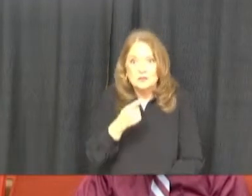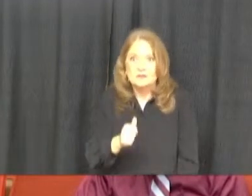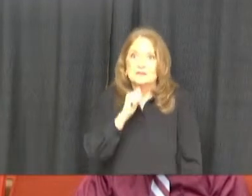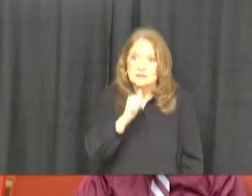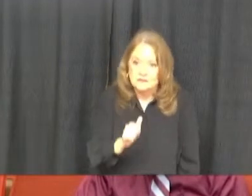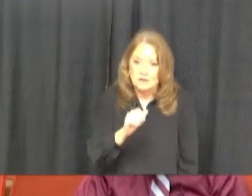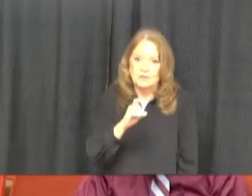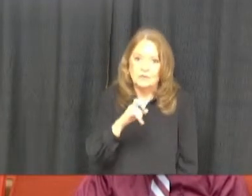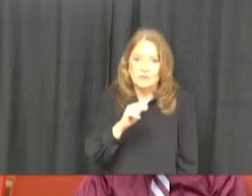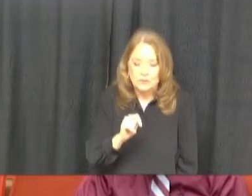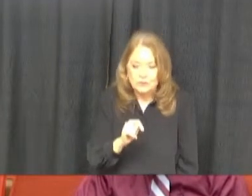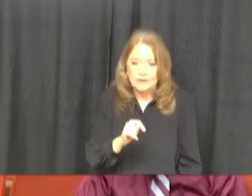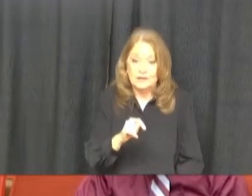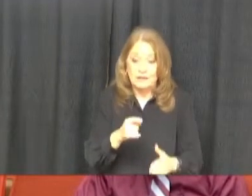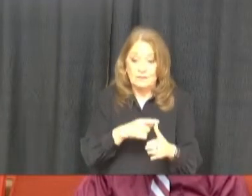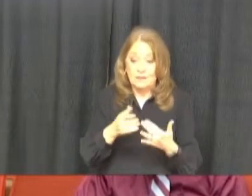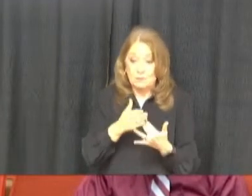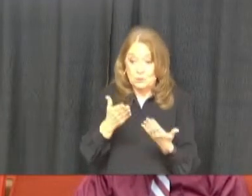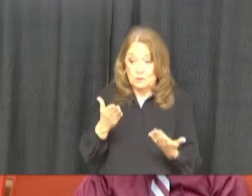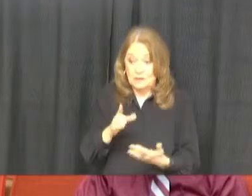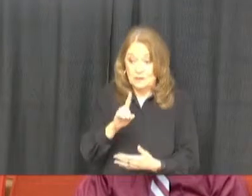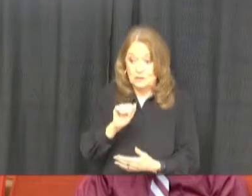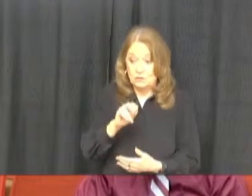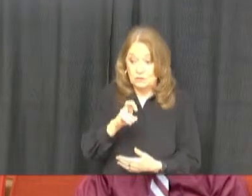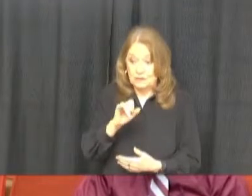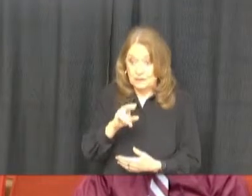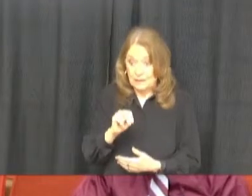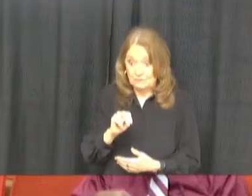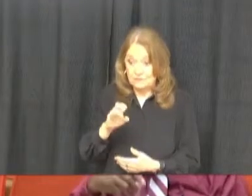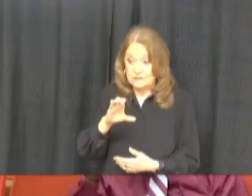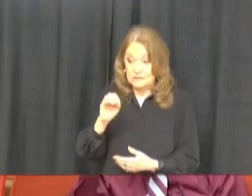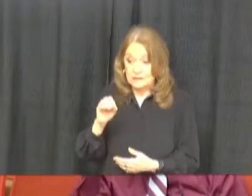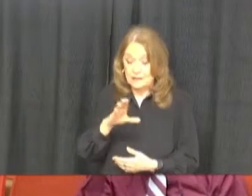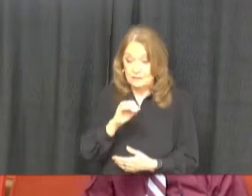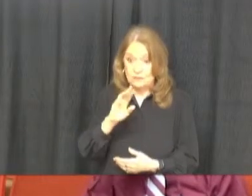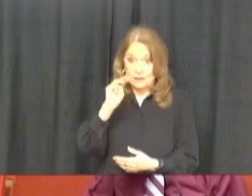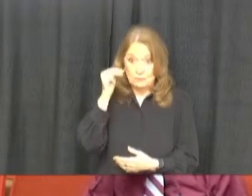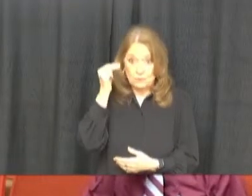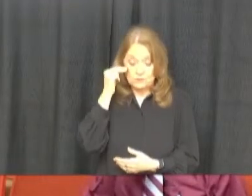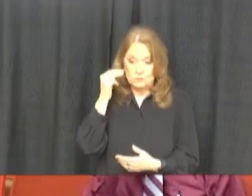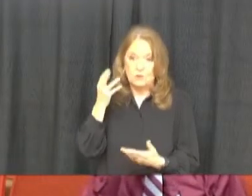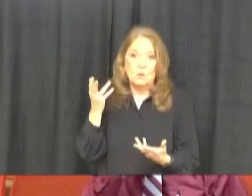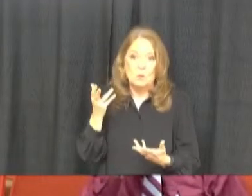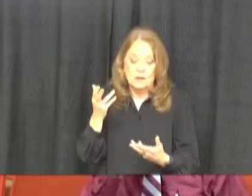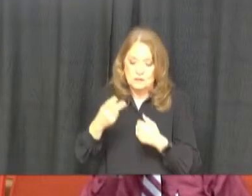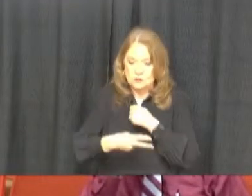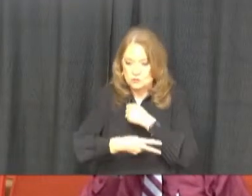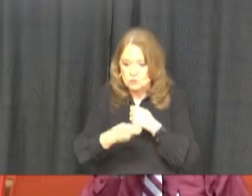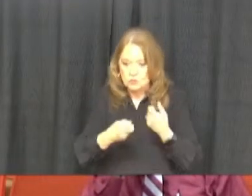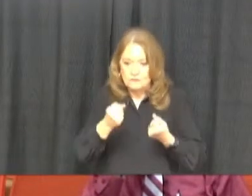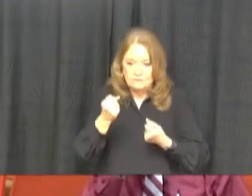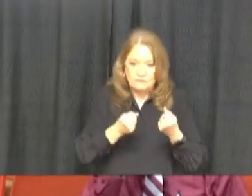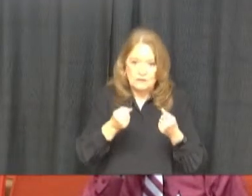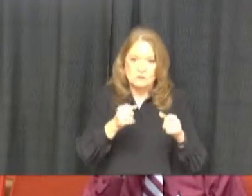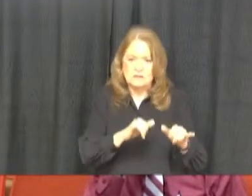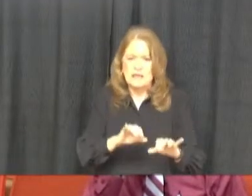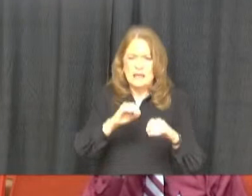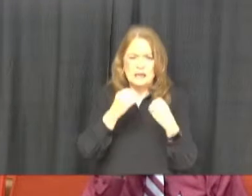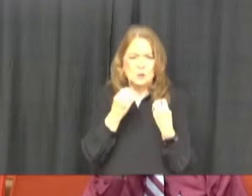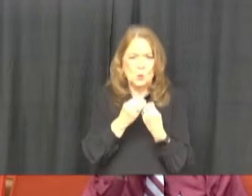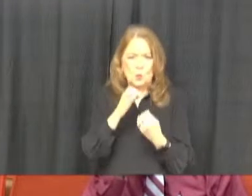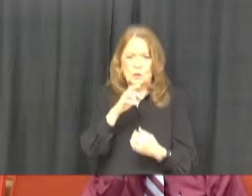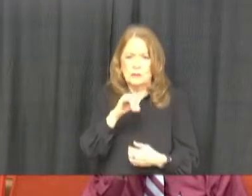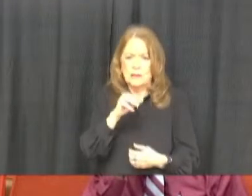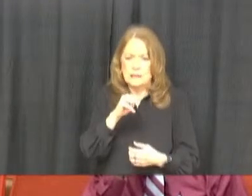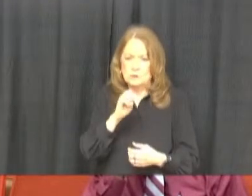nexus between our area and Davidson County, Murfreesboro, and things like that, and it is a stolen vehicle, kind of an organized crime deal. Well,